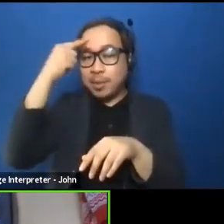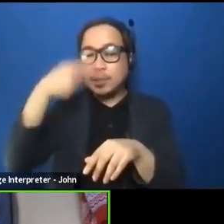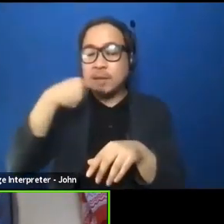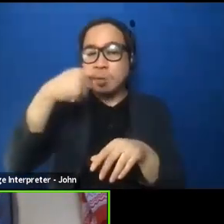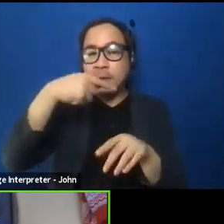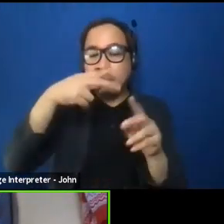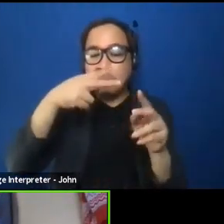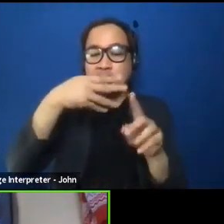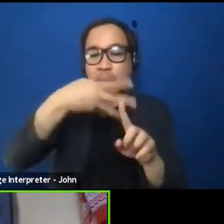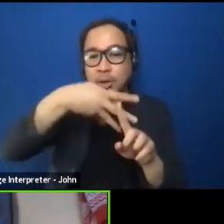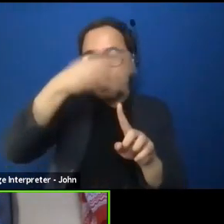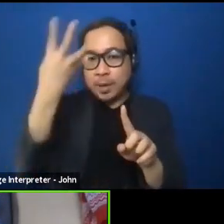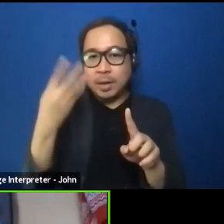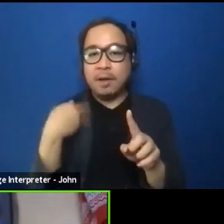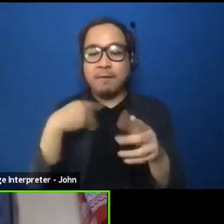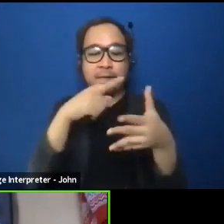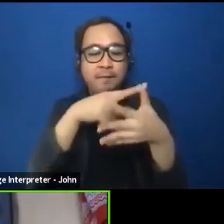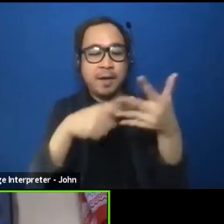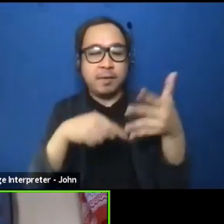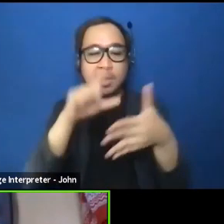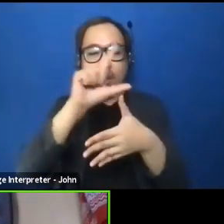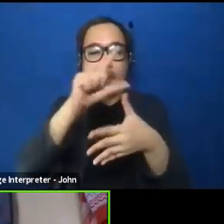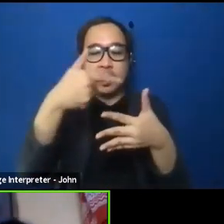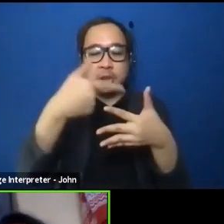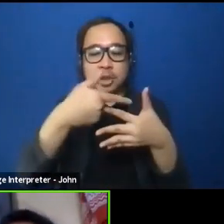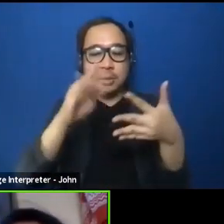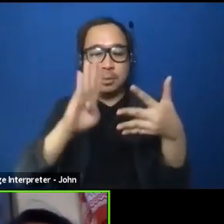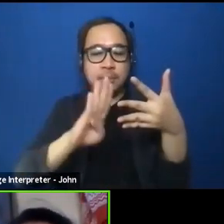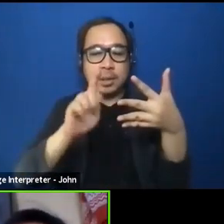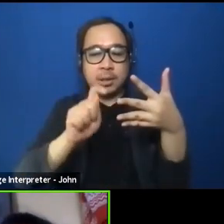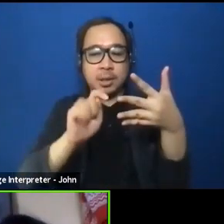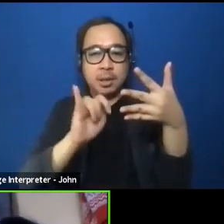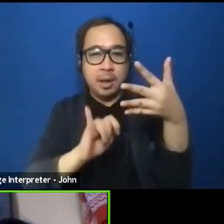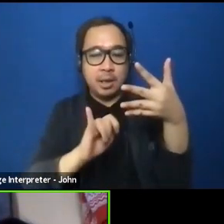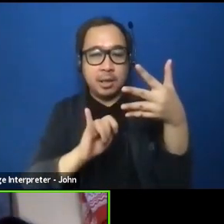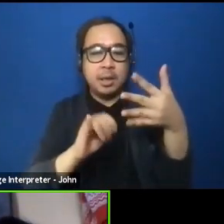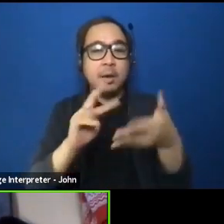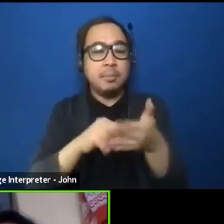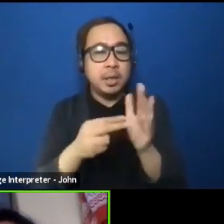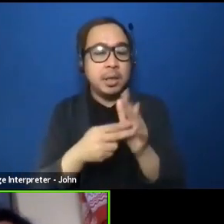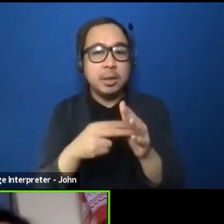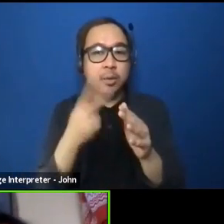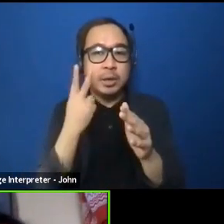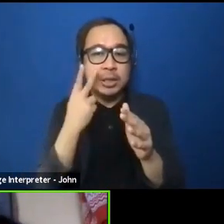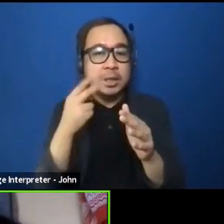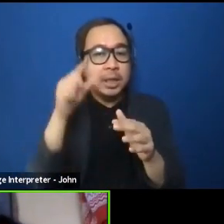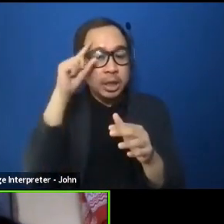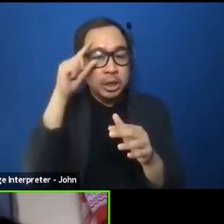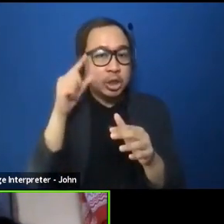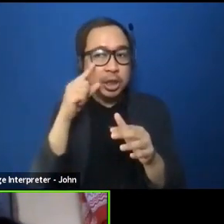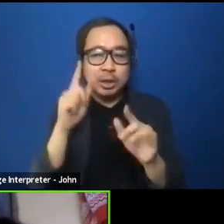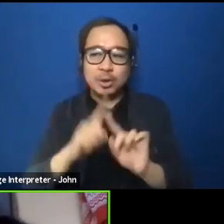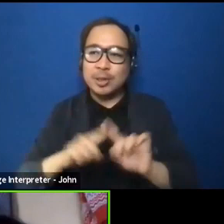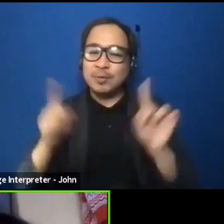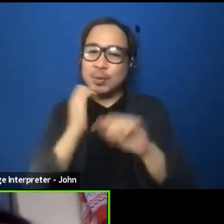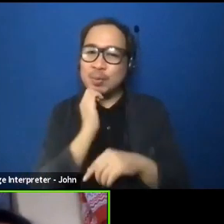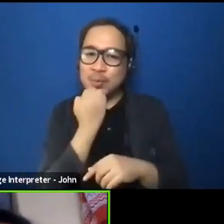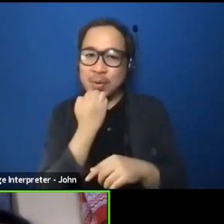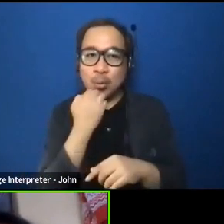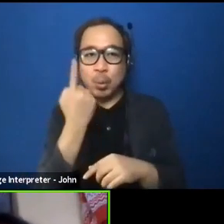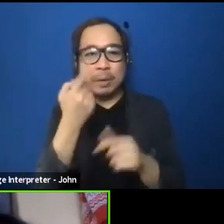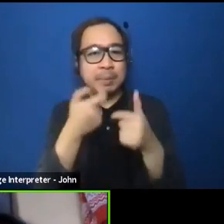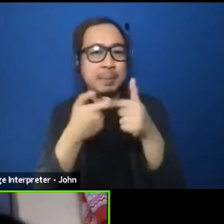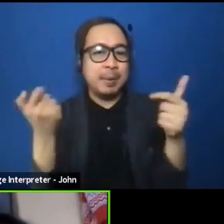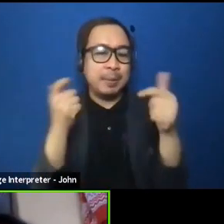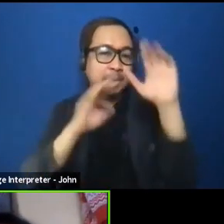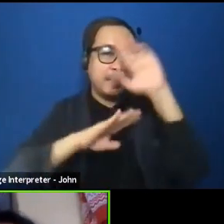fixed categories, LGBTI, means being a third gender, which is completely very wrong, which is one of the very biggest problem we are